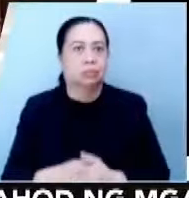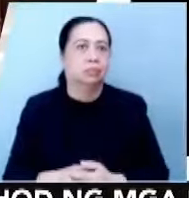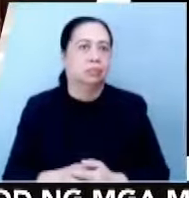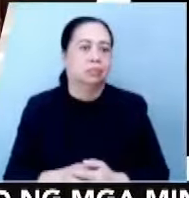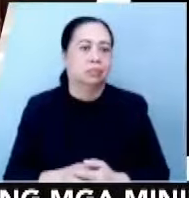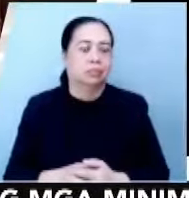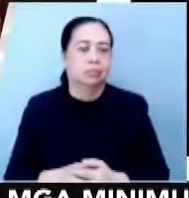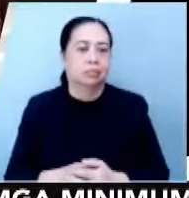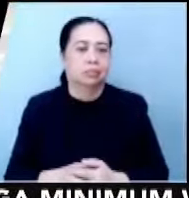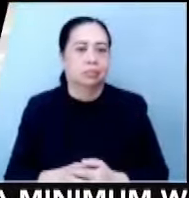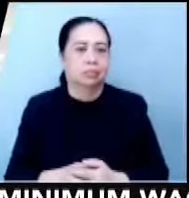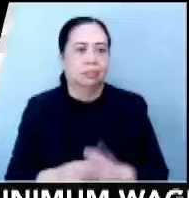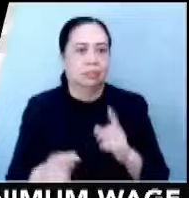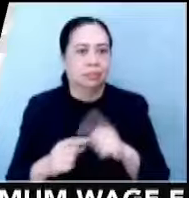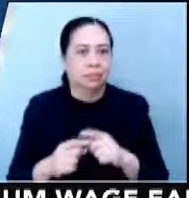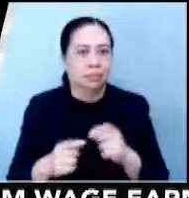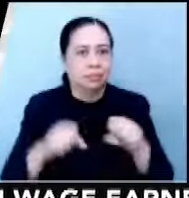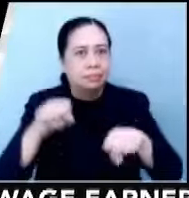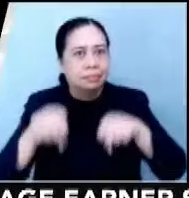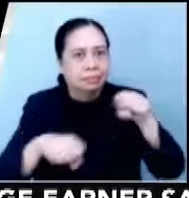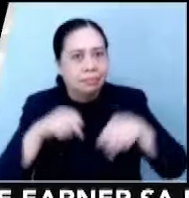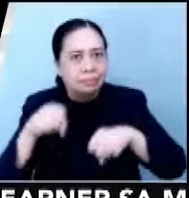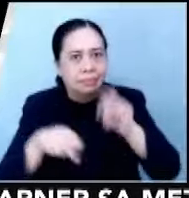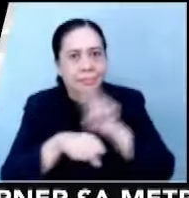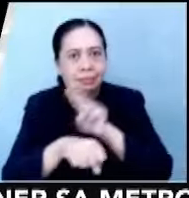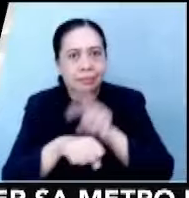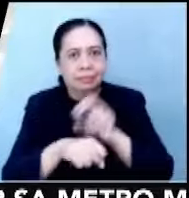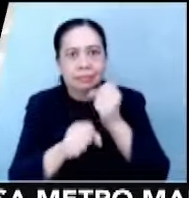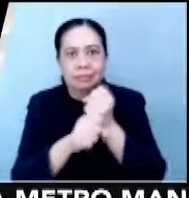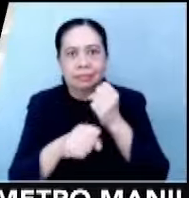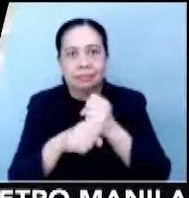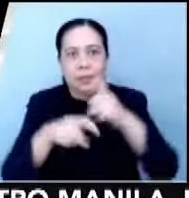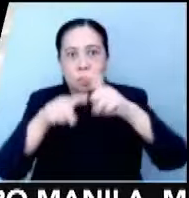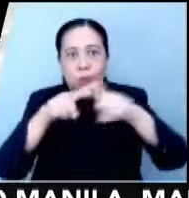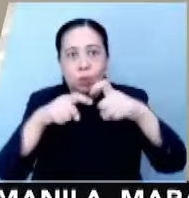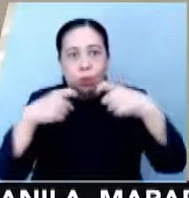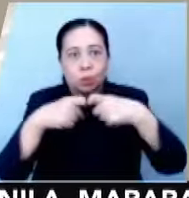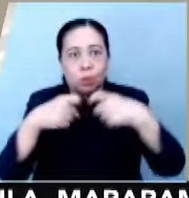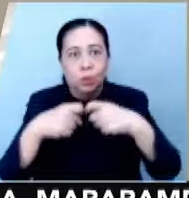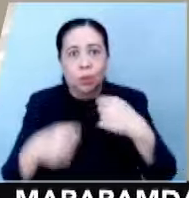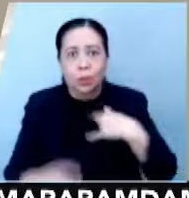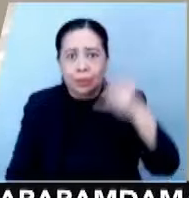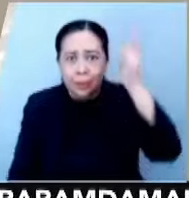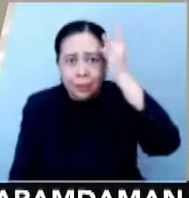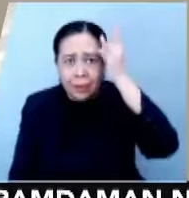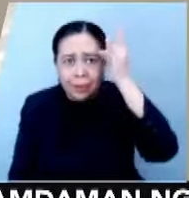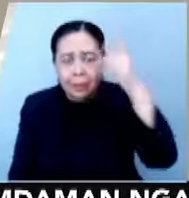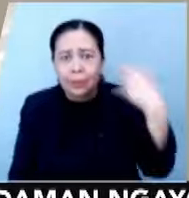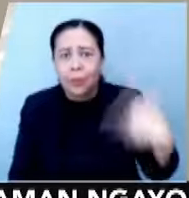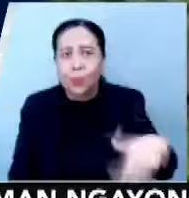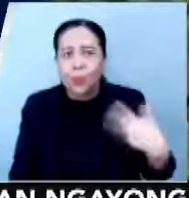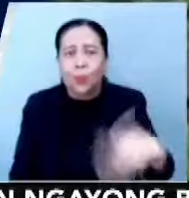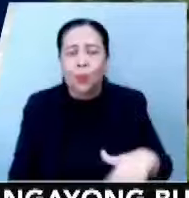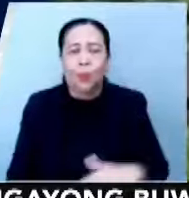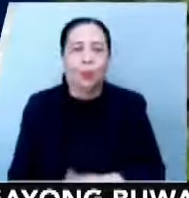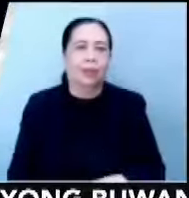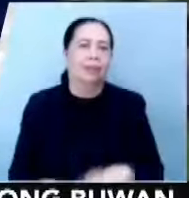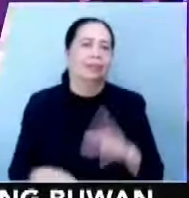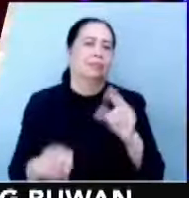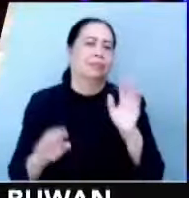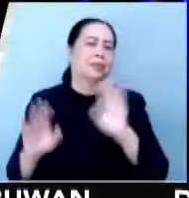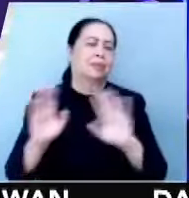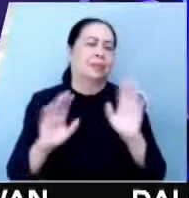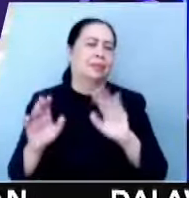At simpleng bisikleta na kayang lumikha ng kuryente at may wifi signal? 3 problems, 1